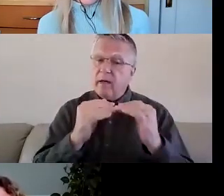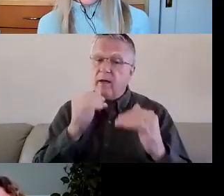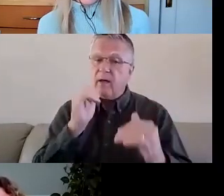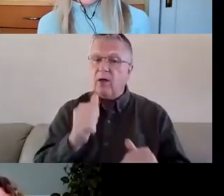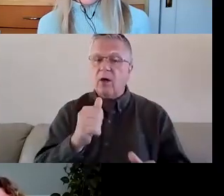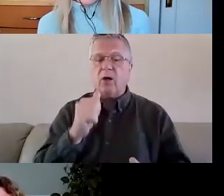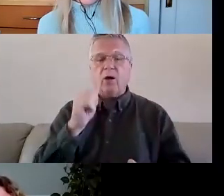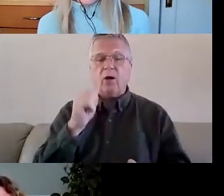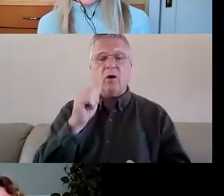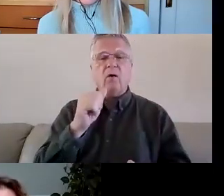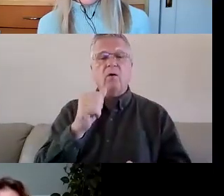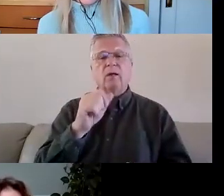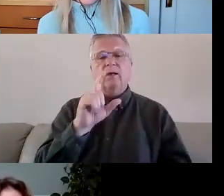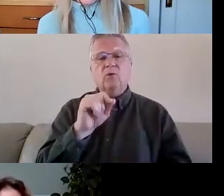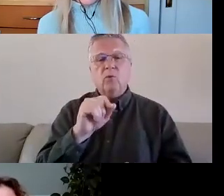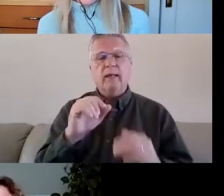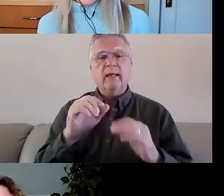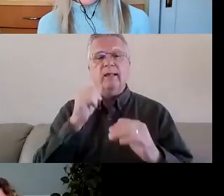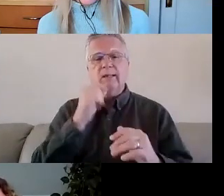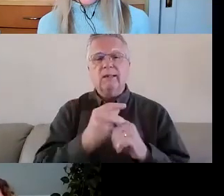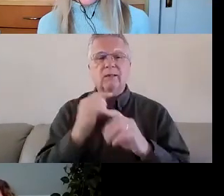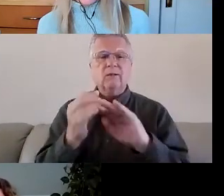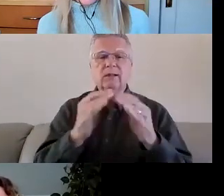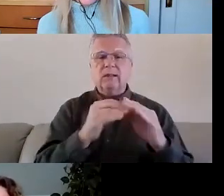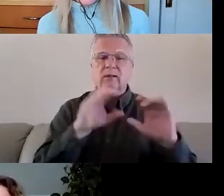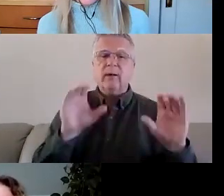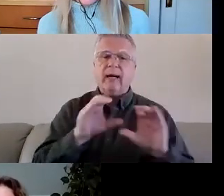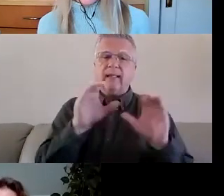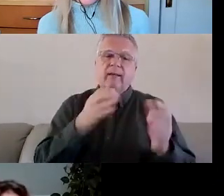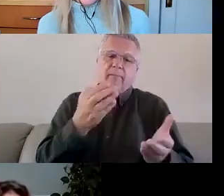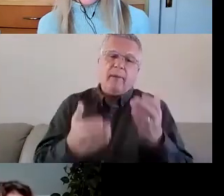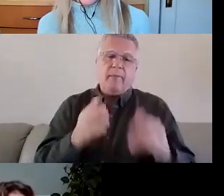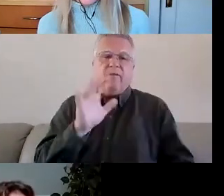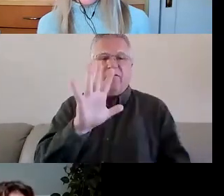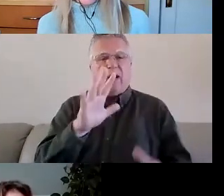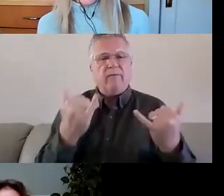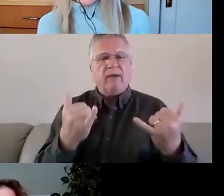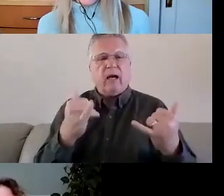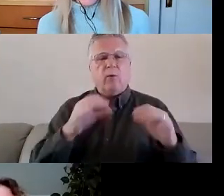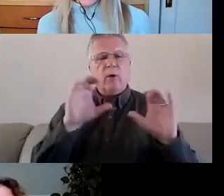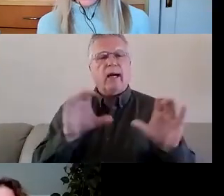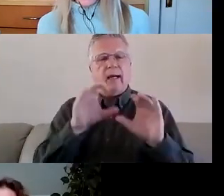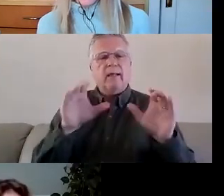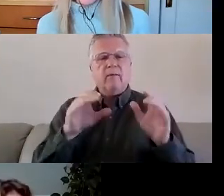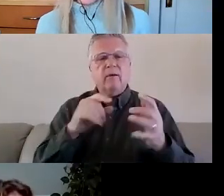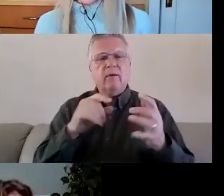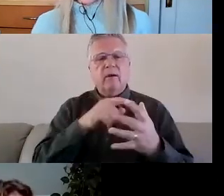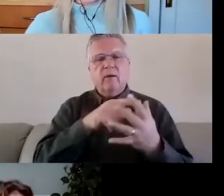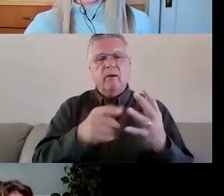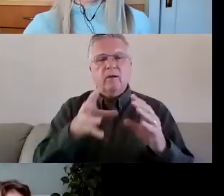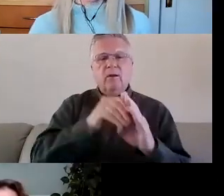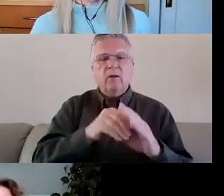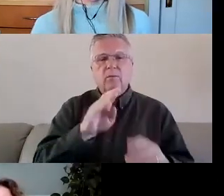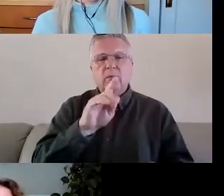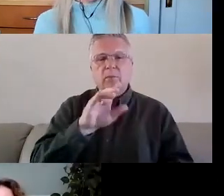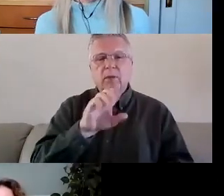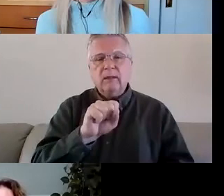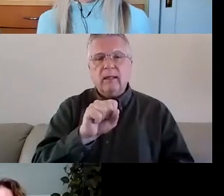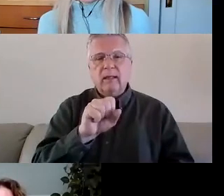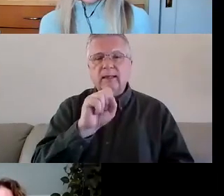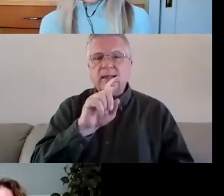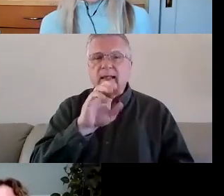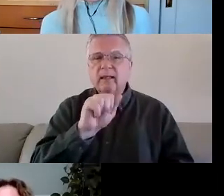cities are active at this moment. I would say 5 are active. Those include Bilbao, Spain, Satima